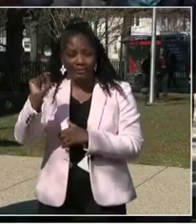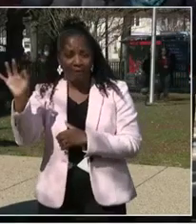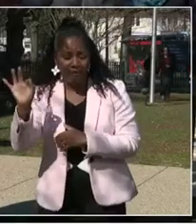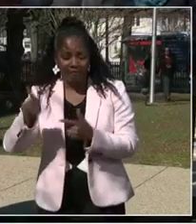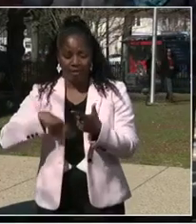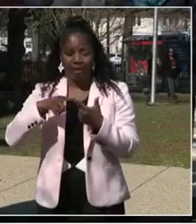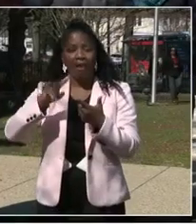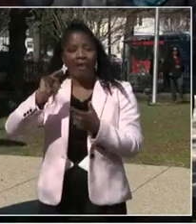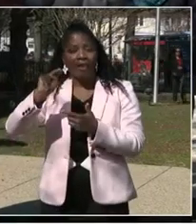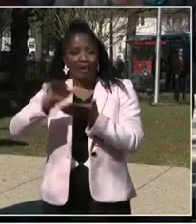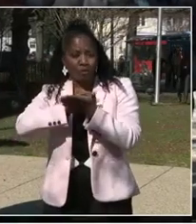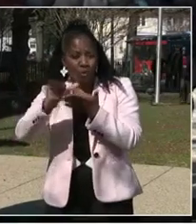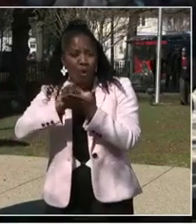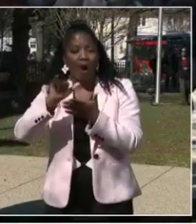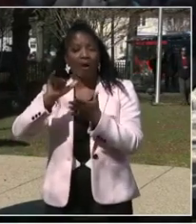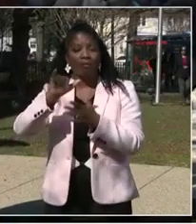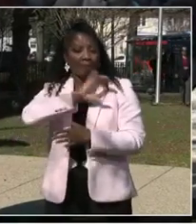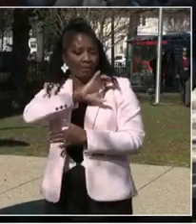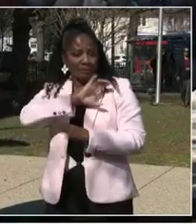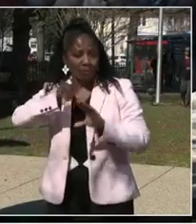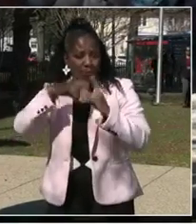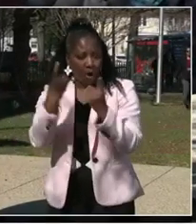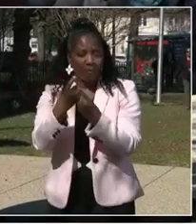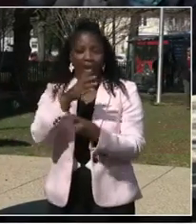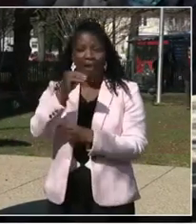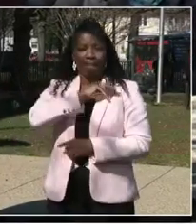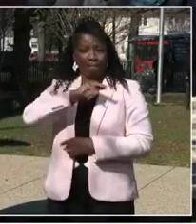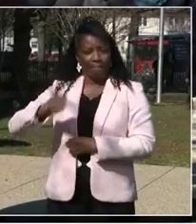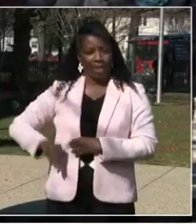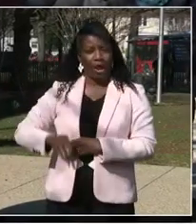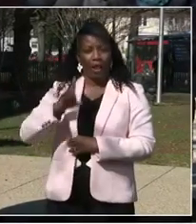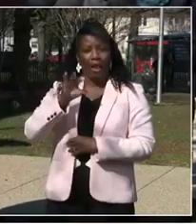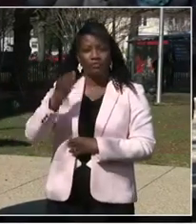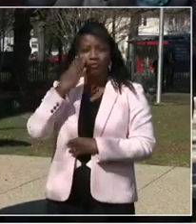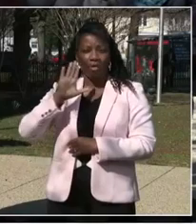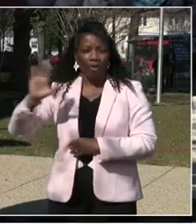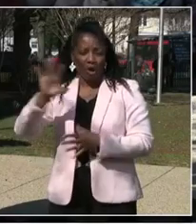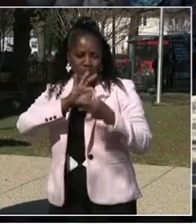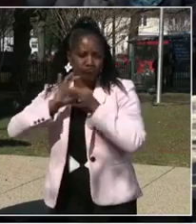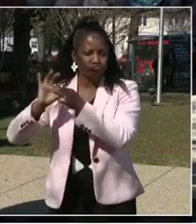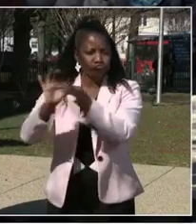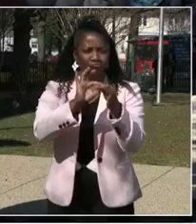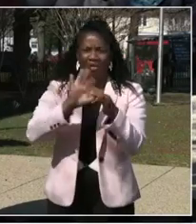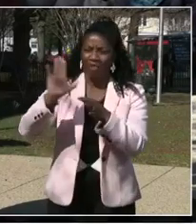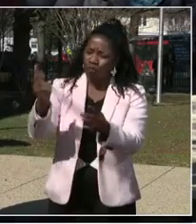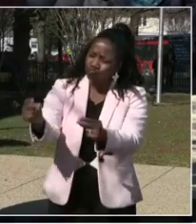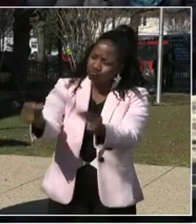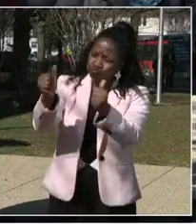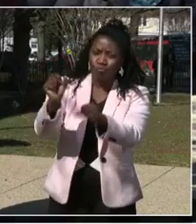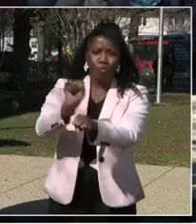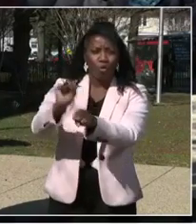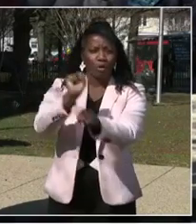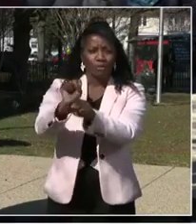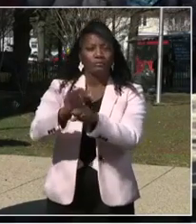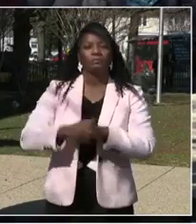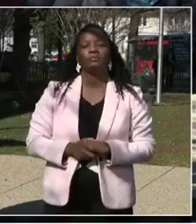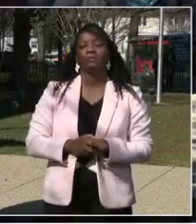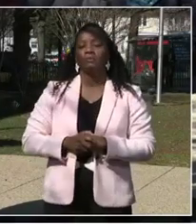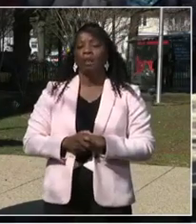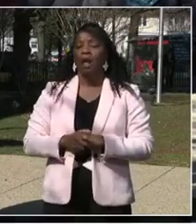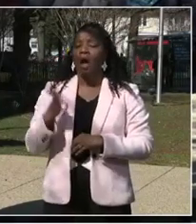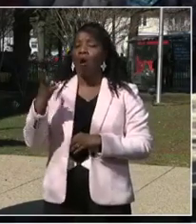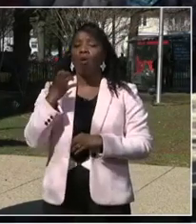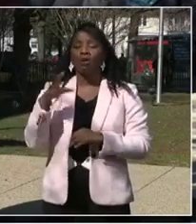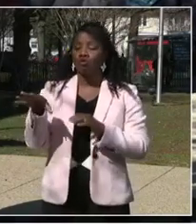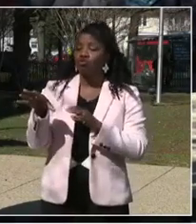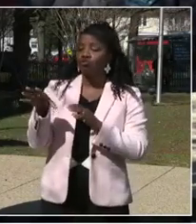NYPD, and Mayor Adams for their collaboration and for their quick work. I want to especially call out the